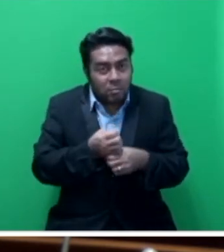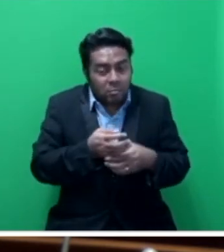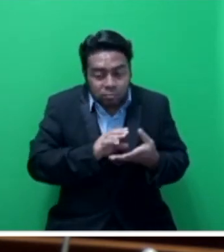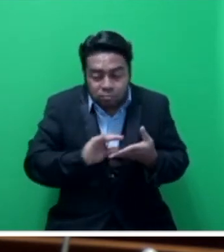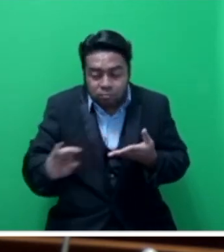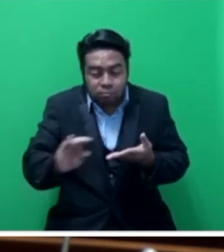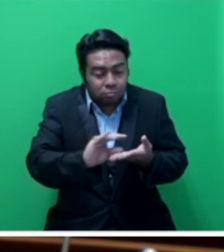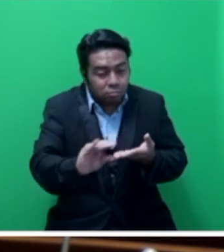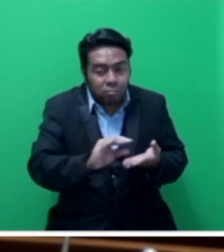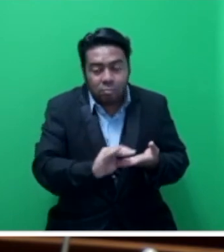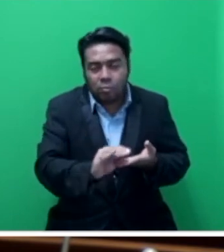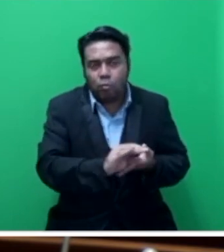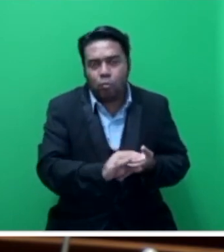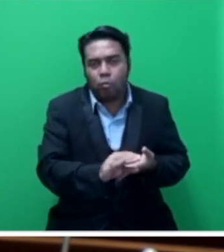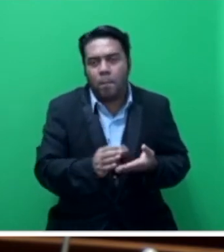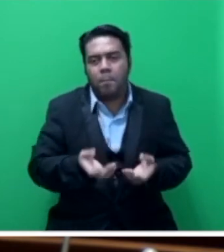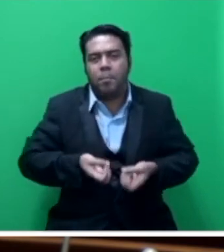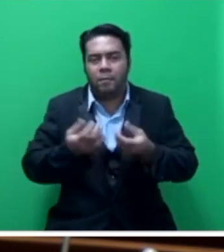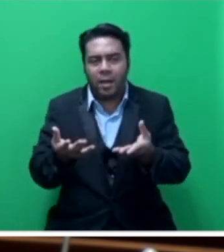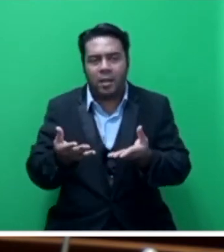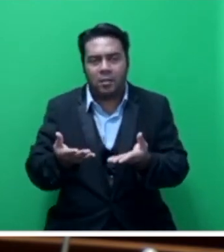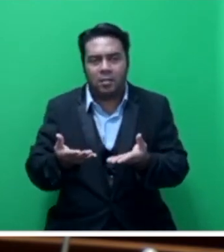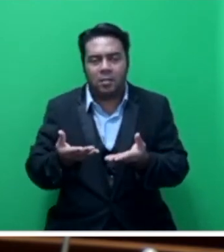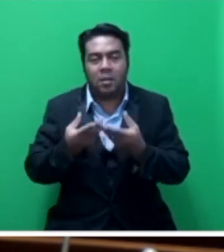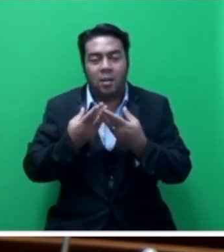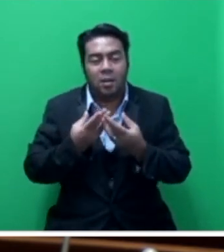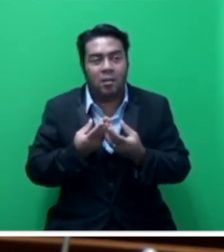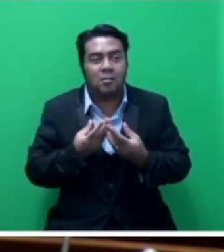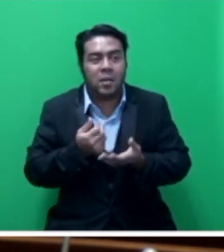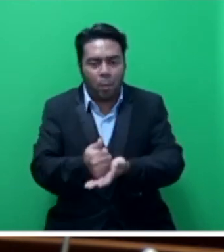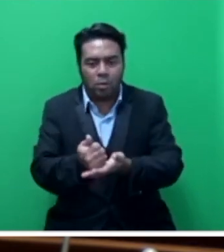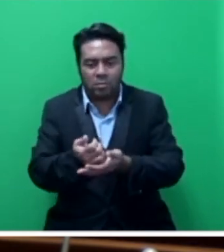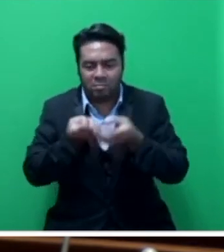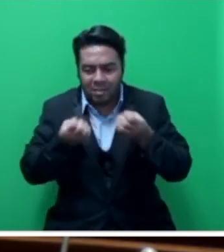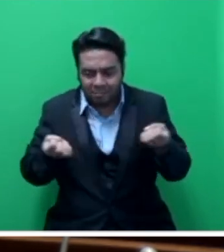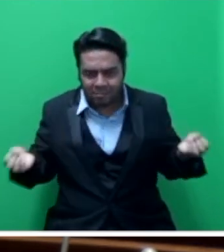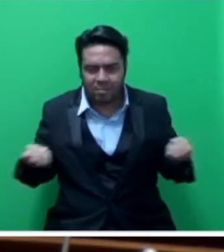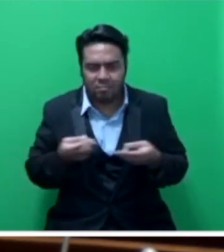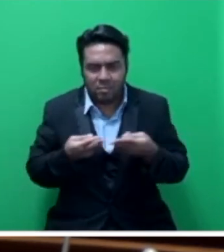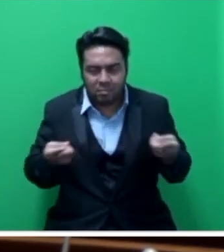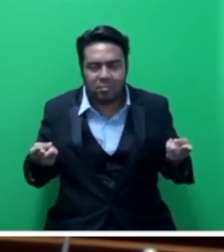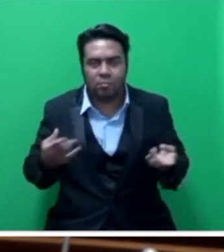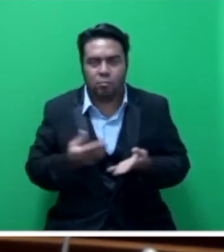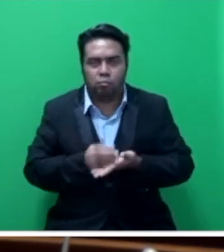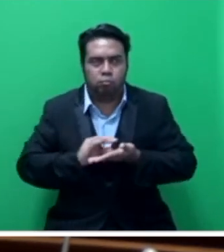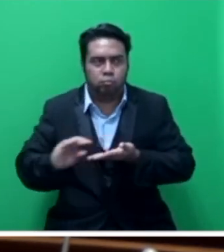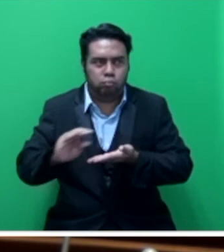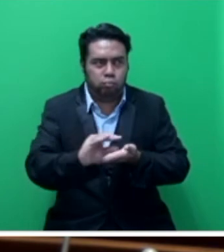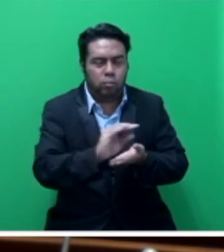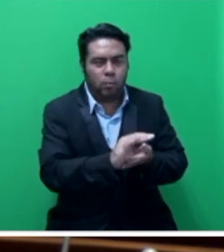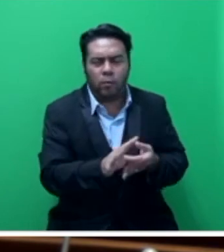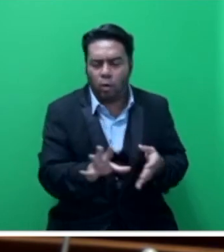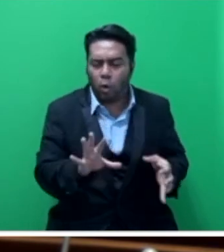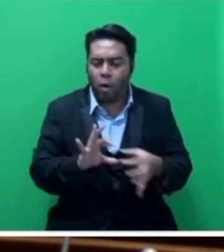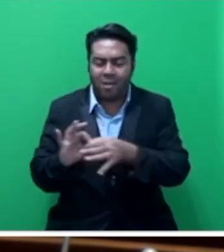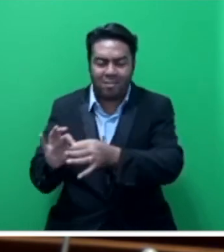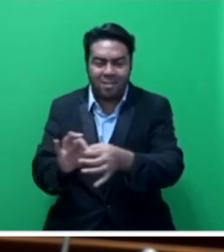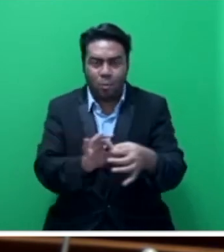essential relief items and supplies to the outer islands and impacted by these storms. We haven't only been connecting islands,